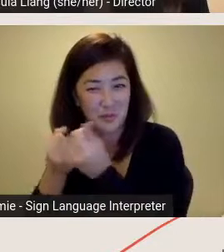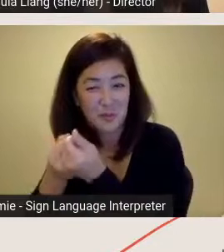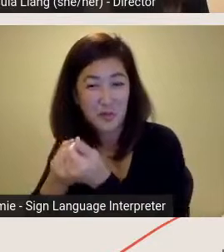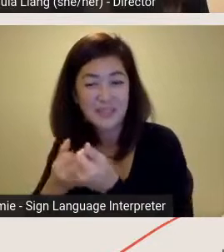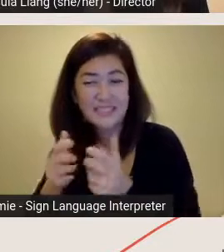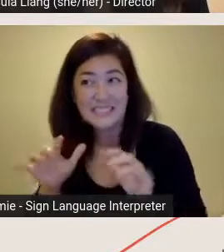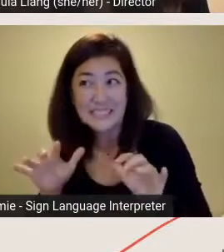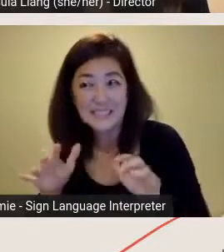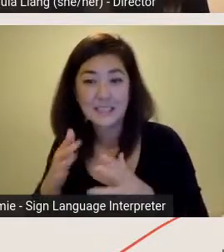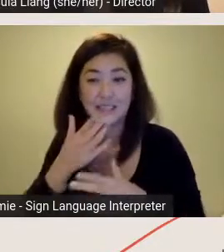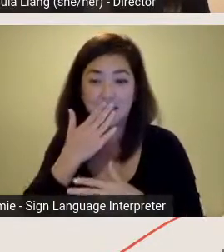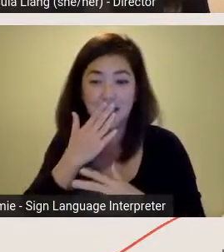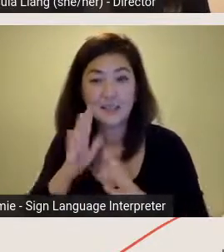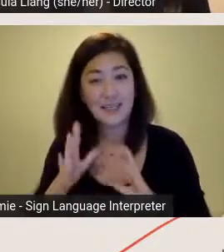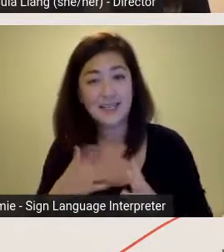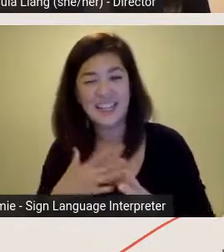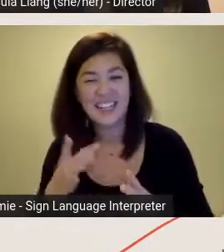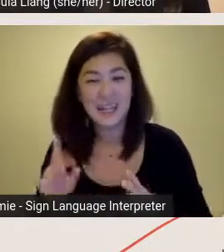idea of,